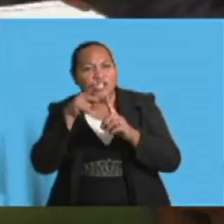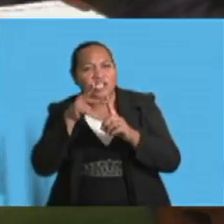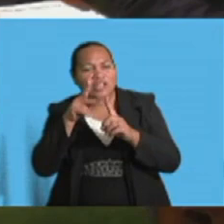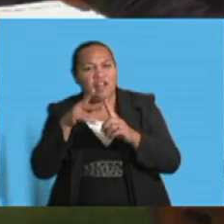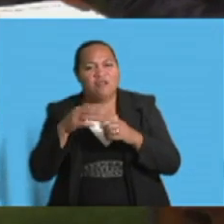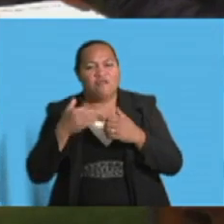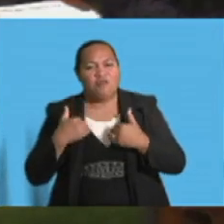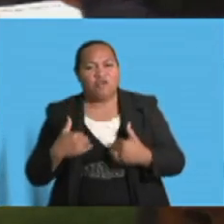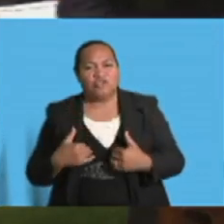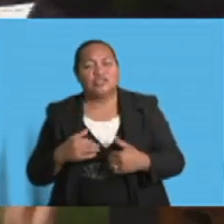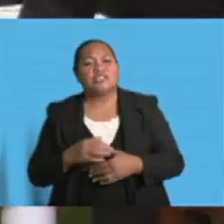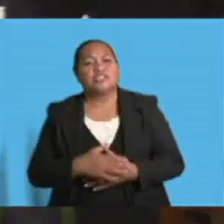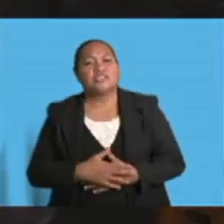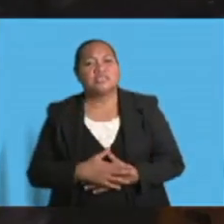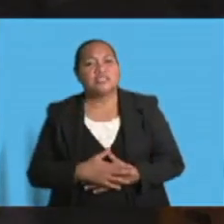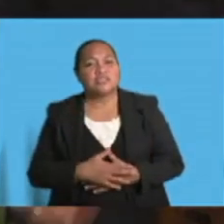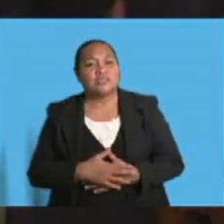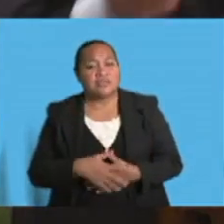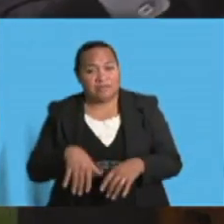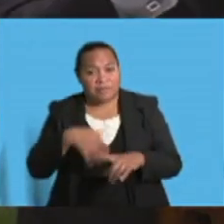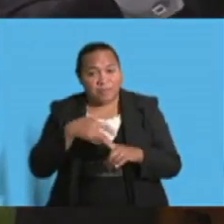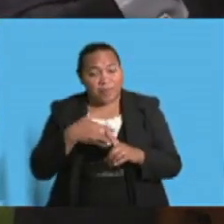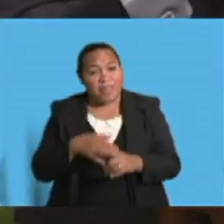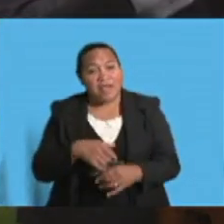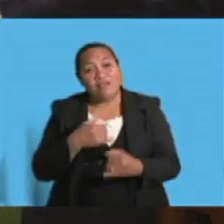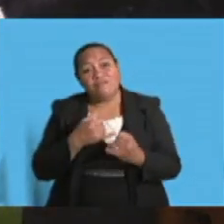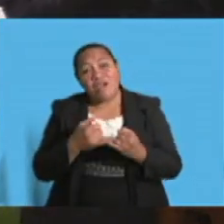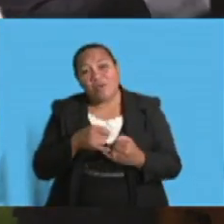behind all of this, Madam Speaker, is there is selective